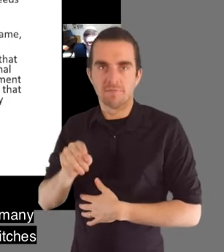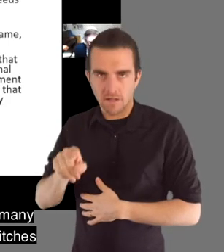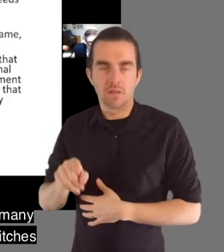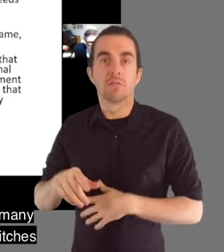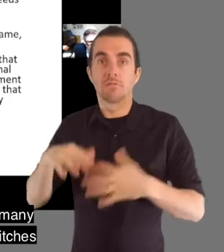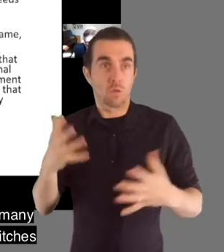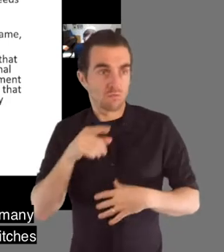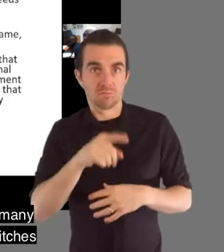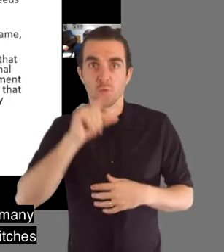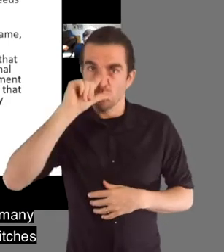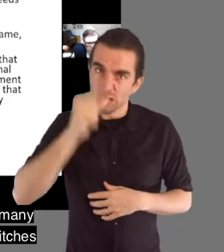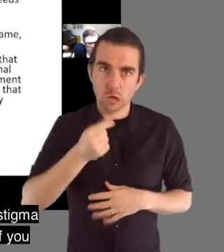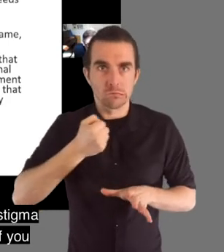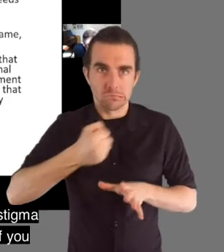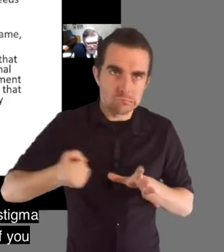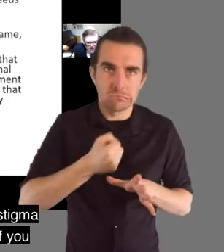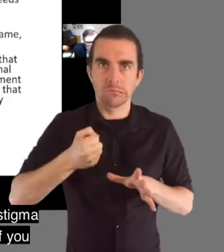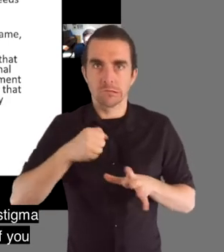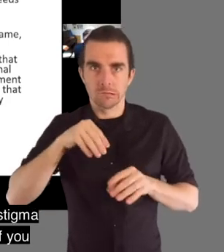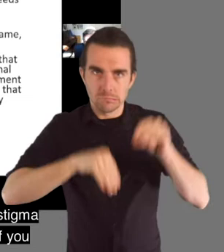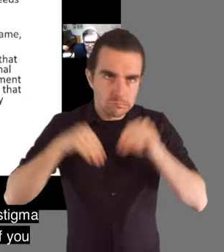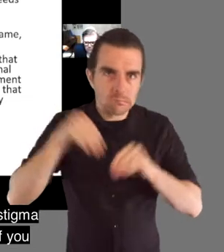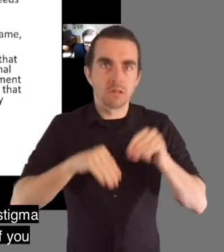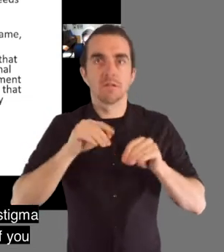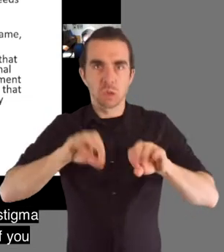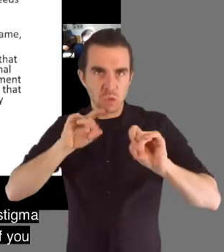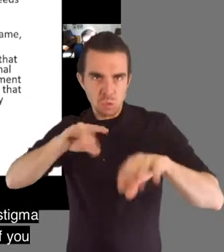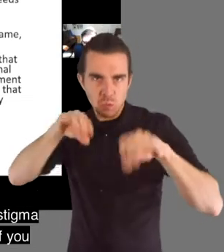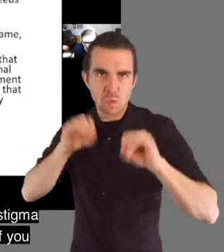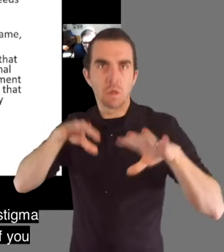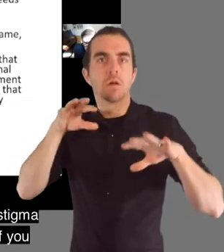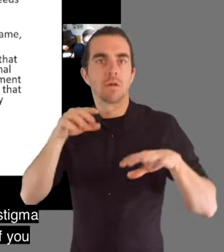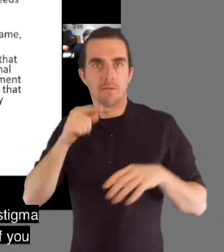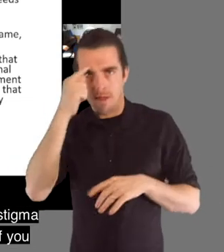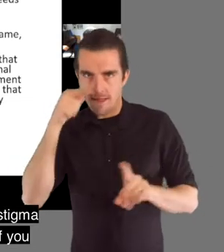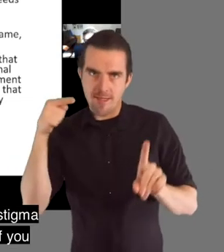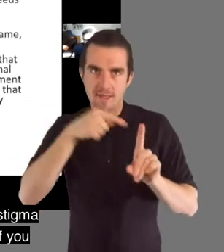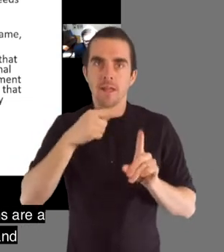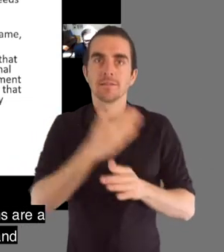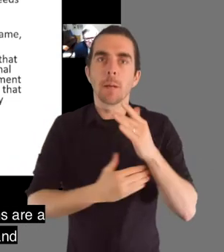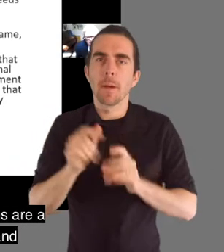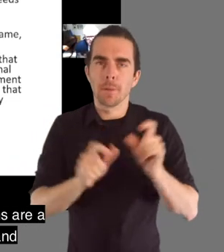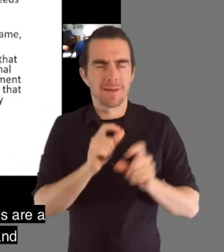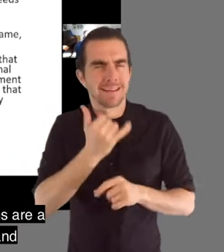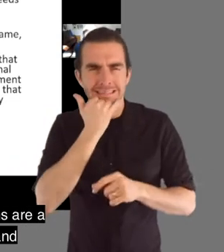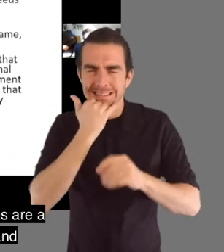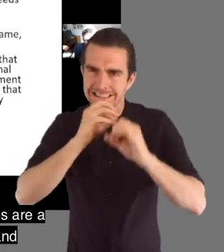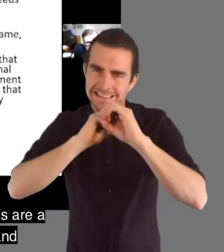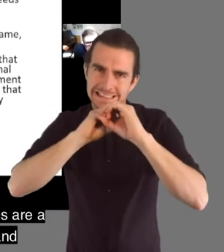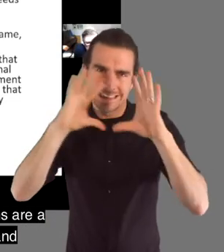or that they are witches with magic, also contribute to the stigma, discrimination, and abuse. Now, if you think about it,